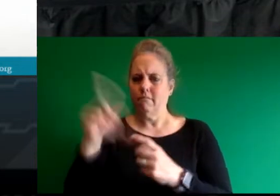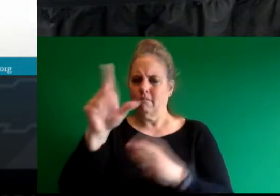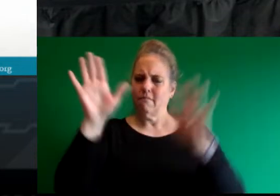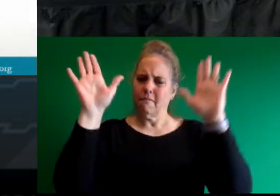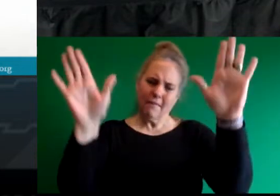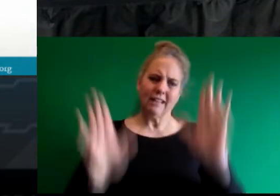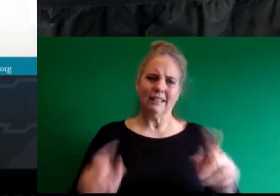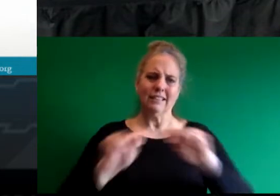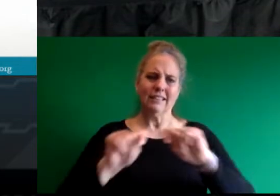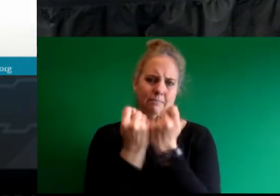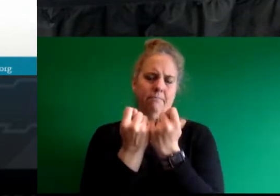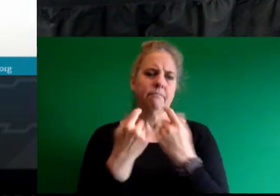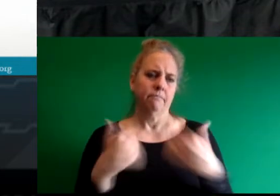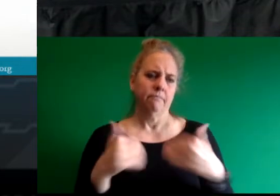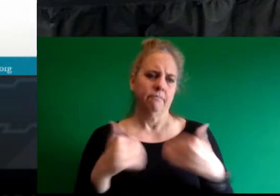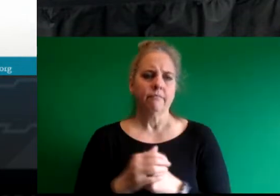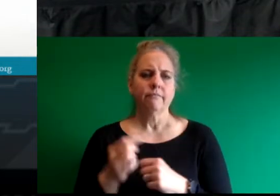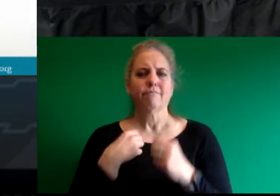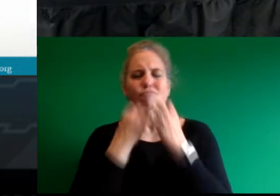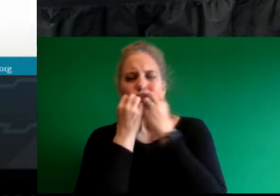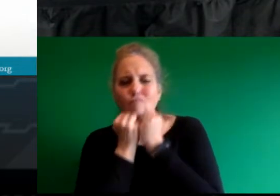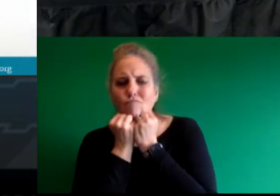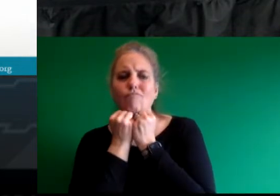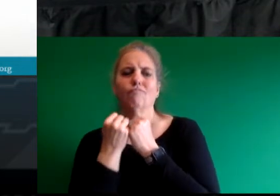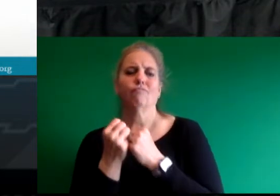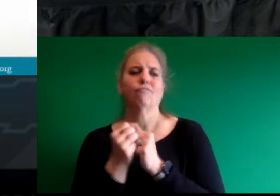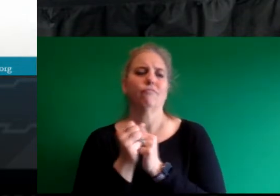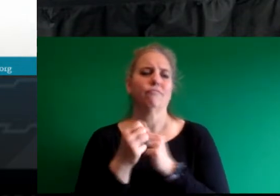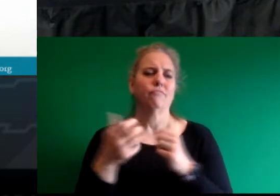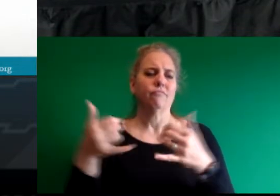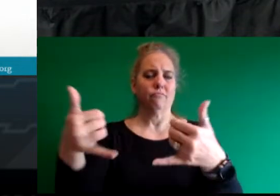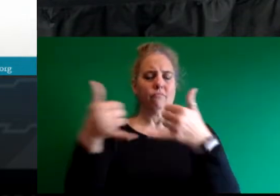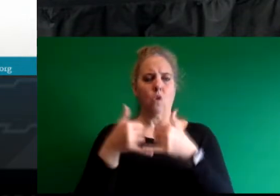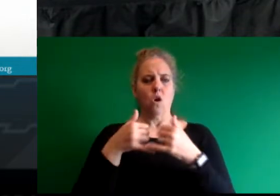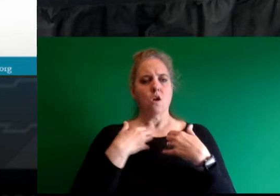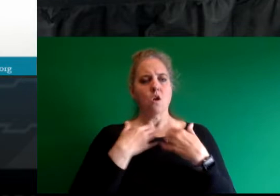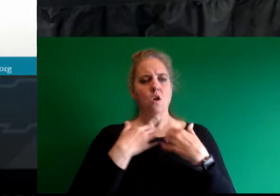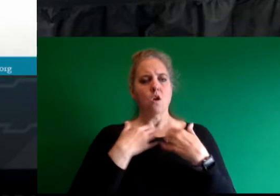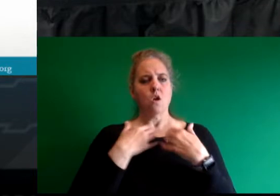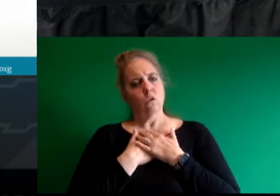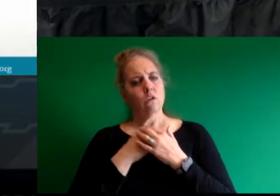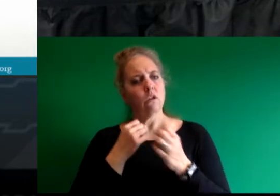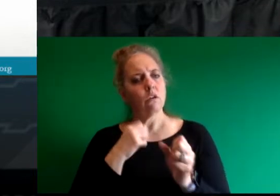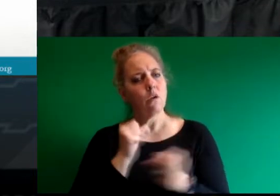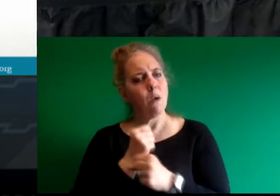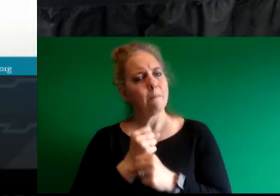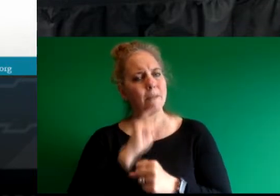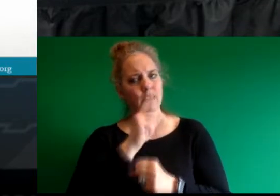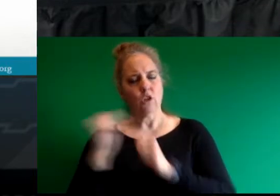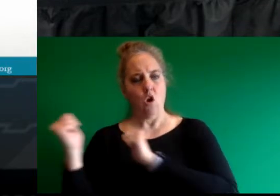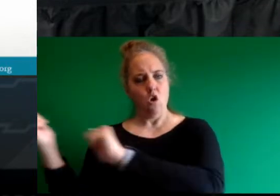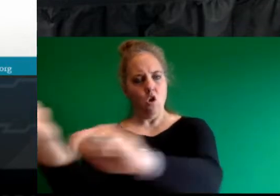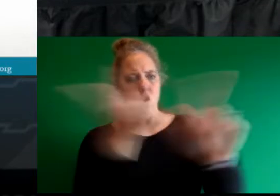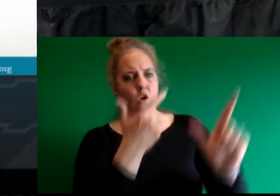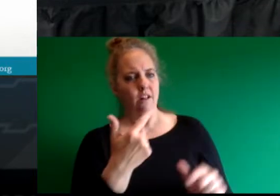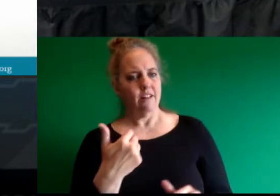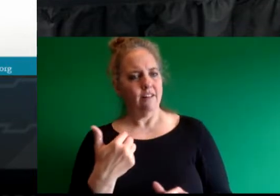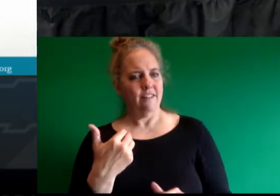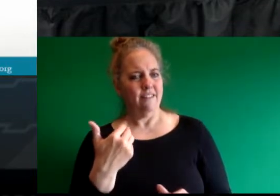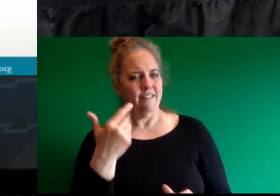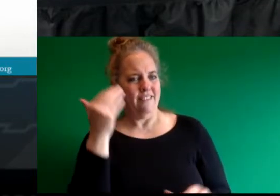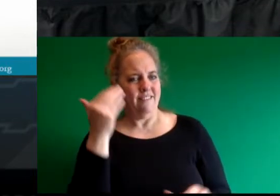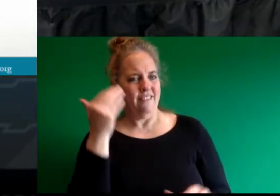this award. So wanted to make sure that you all had that on your radar, and this is a rigorous type of